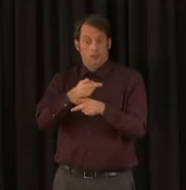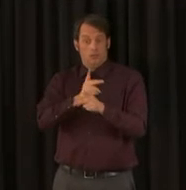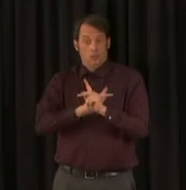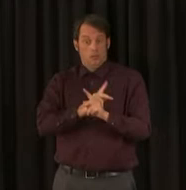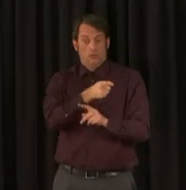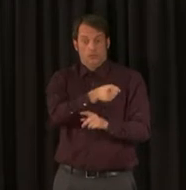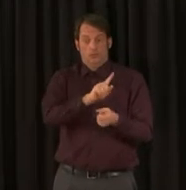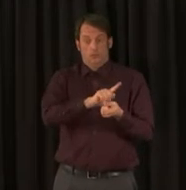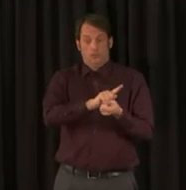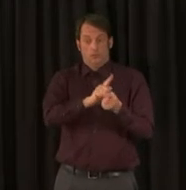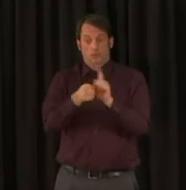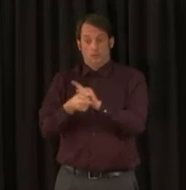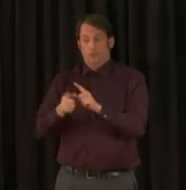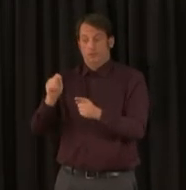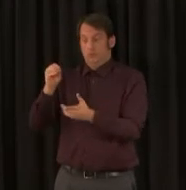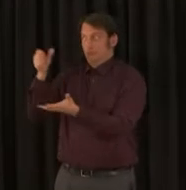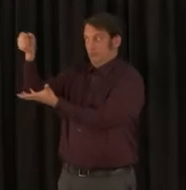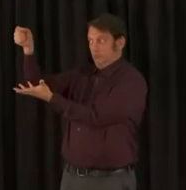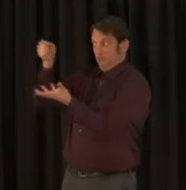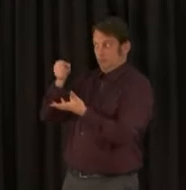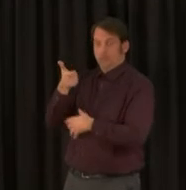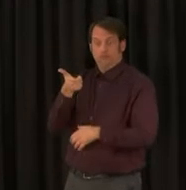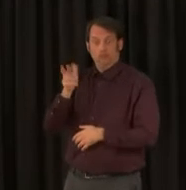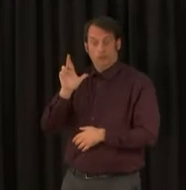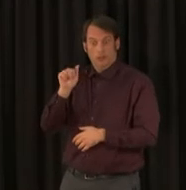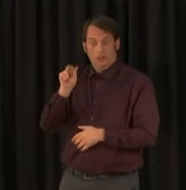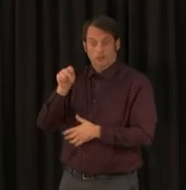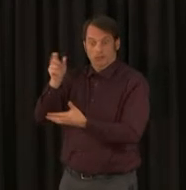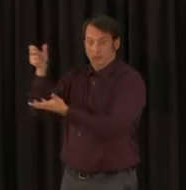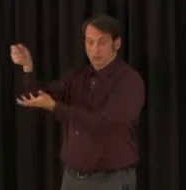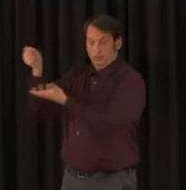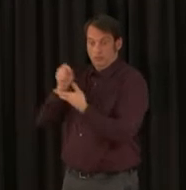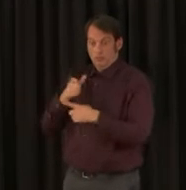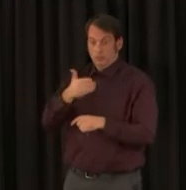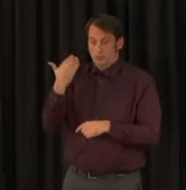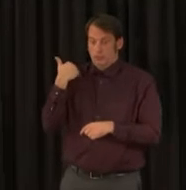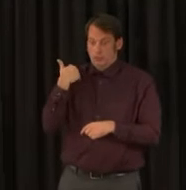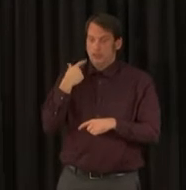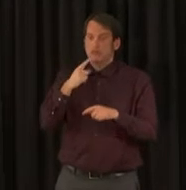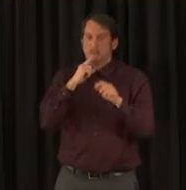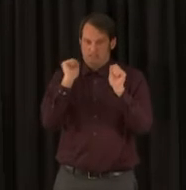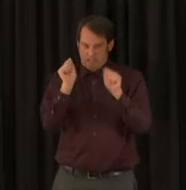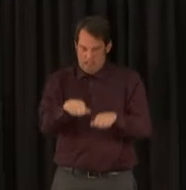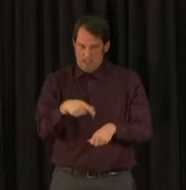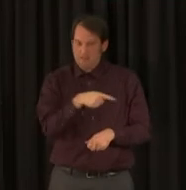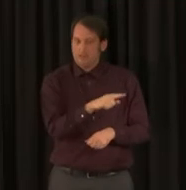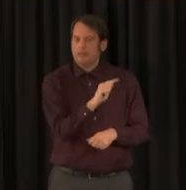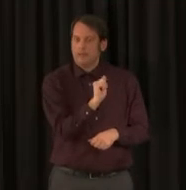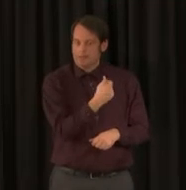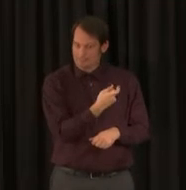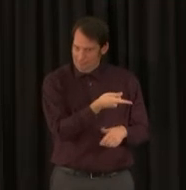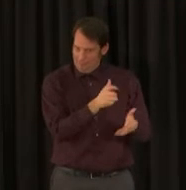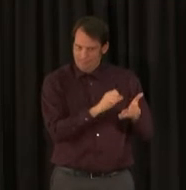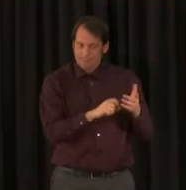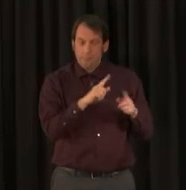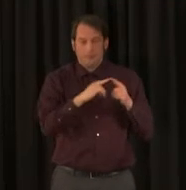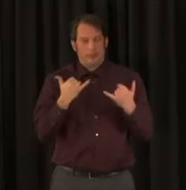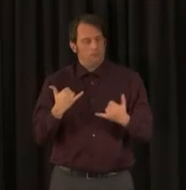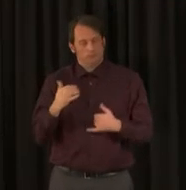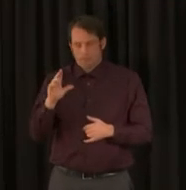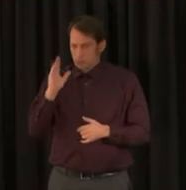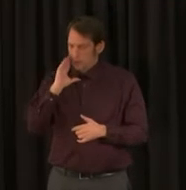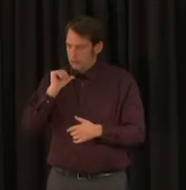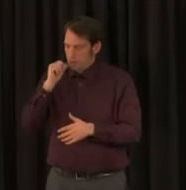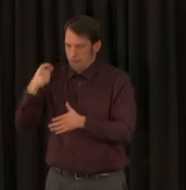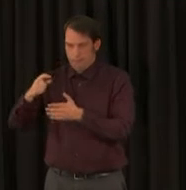a taxable event. Before, it was a taxable event. Now it won't be a taxable event. Secondly,